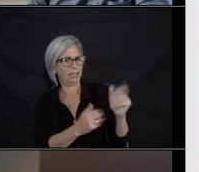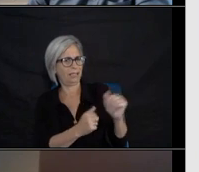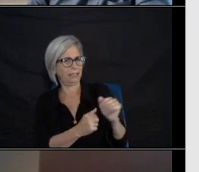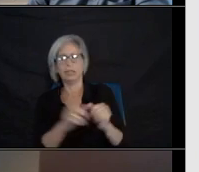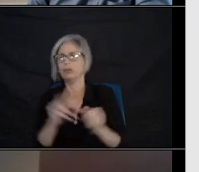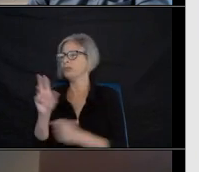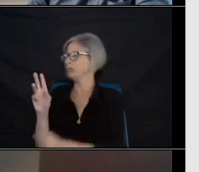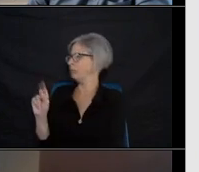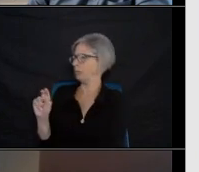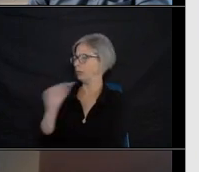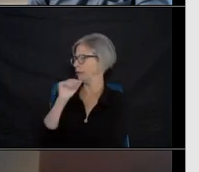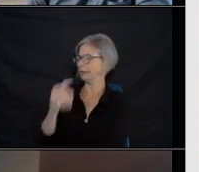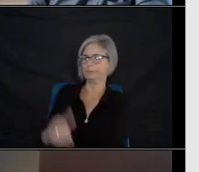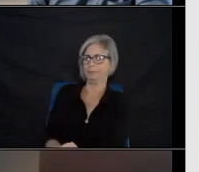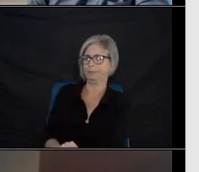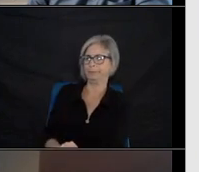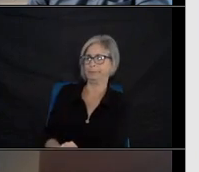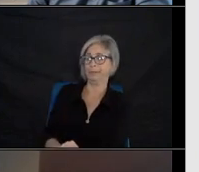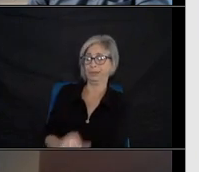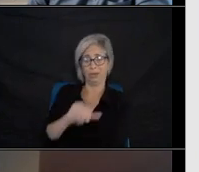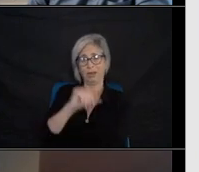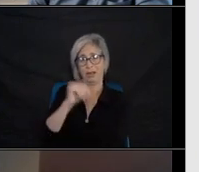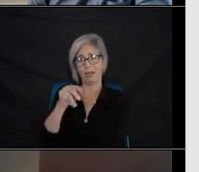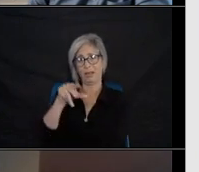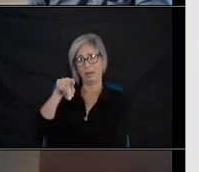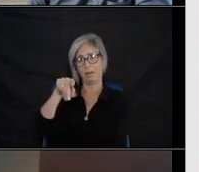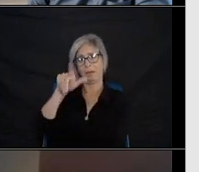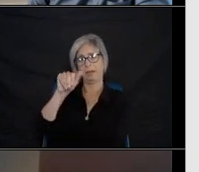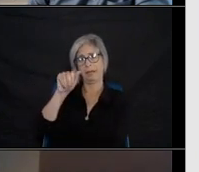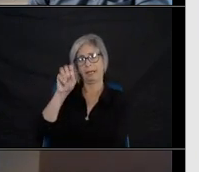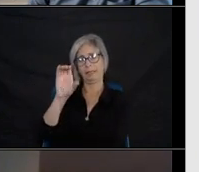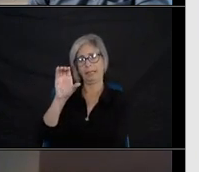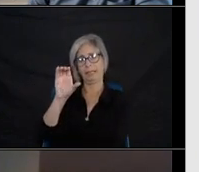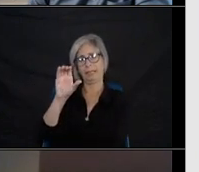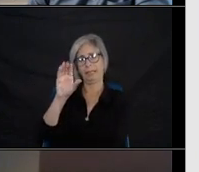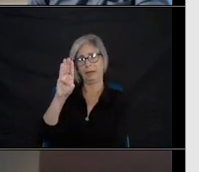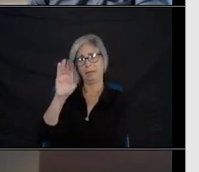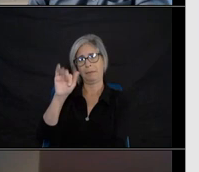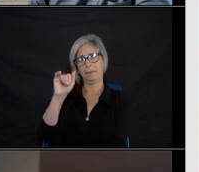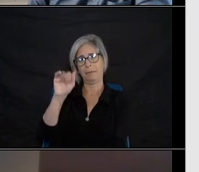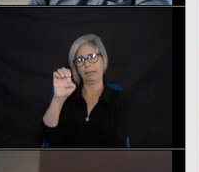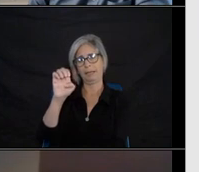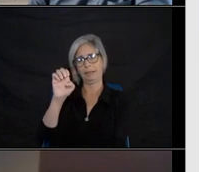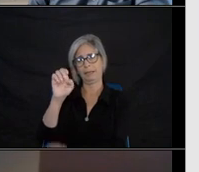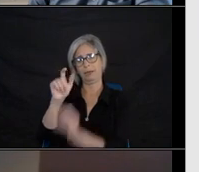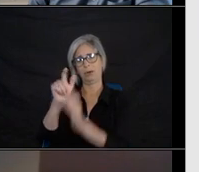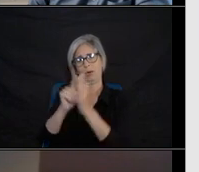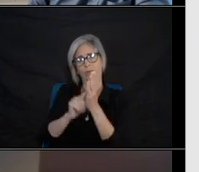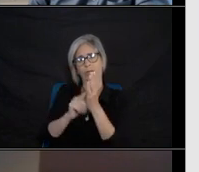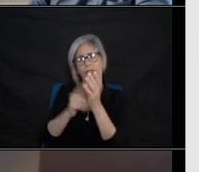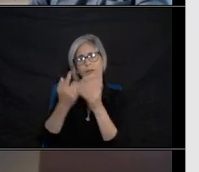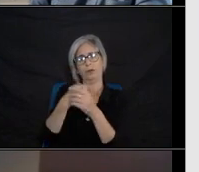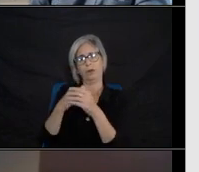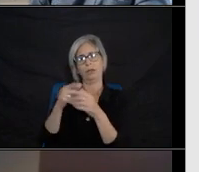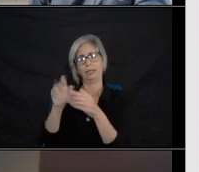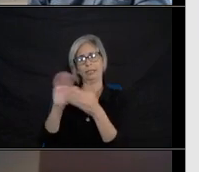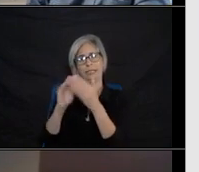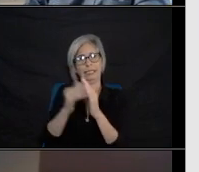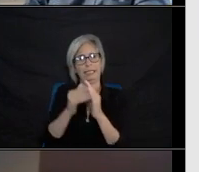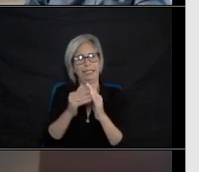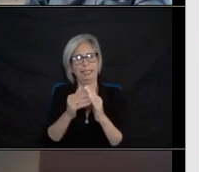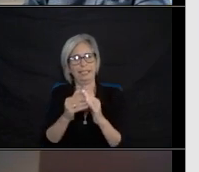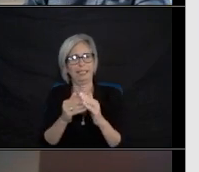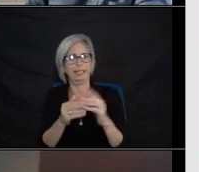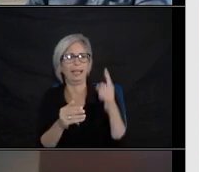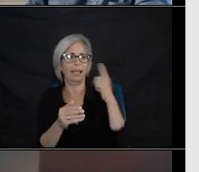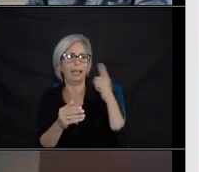No. There was another plastic-based ordinance that we had for the city? I'm assuming so, because if the request is being made, I